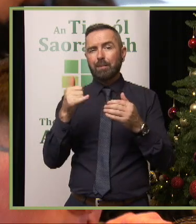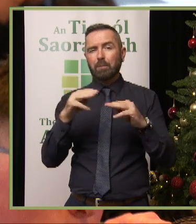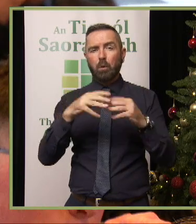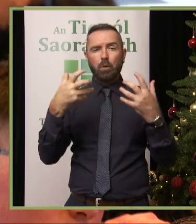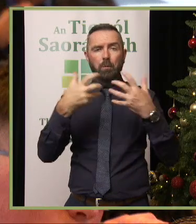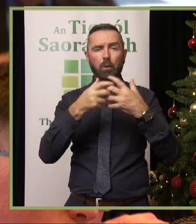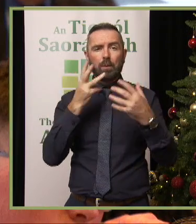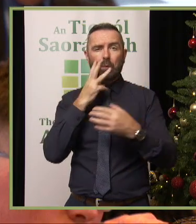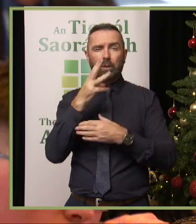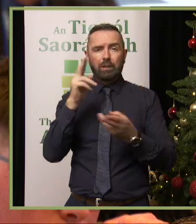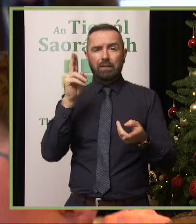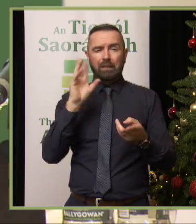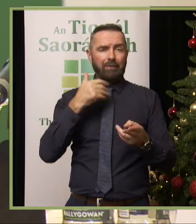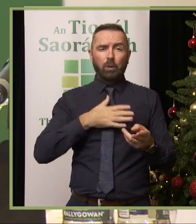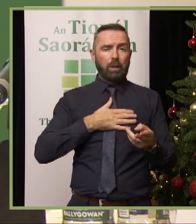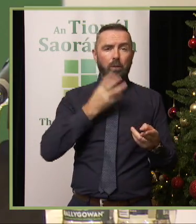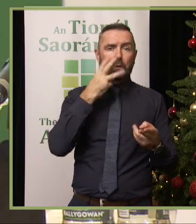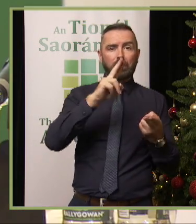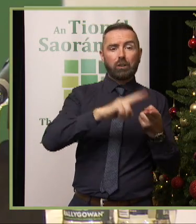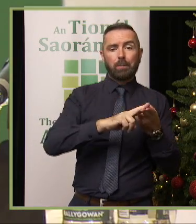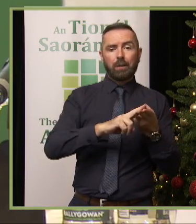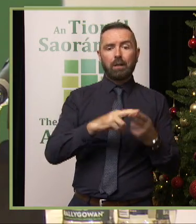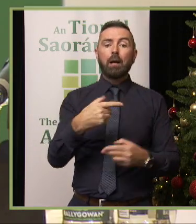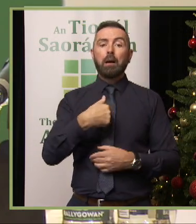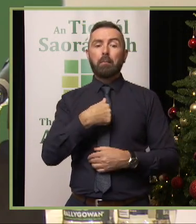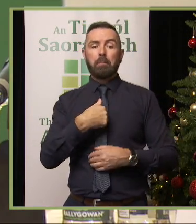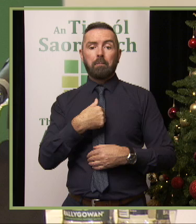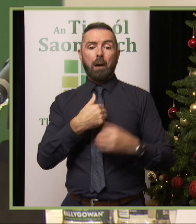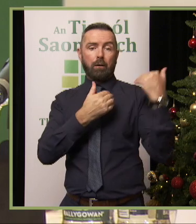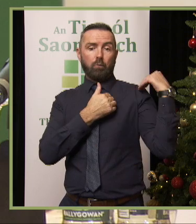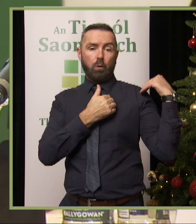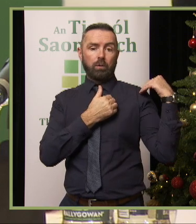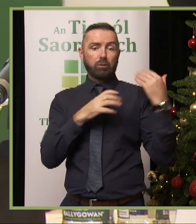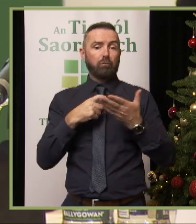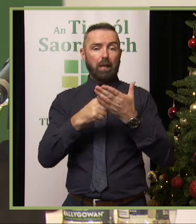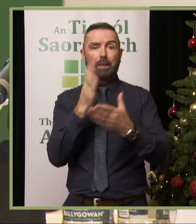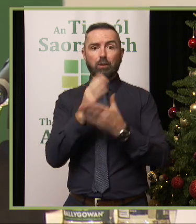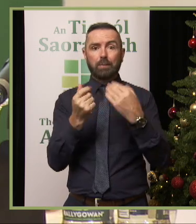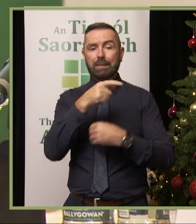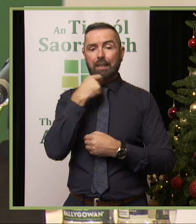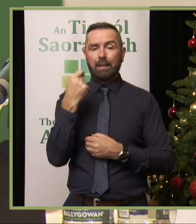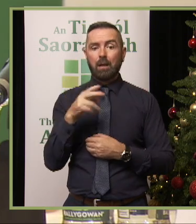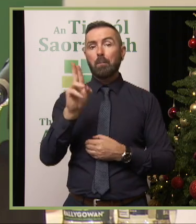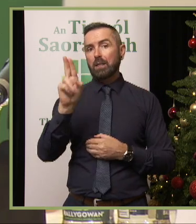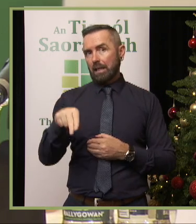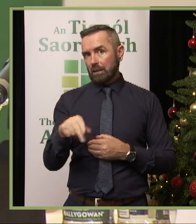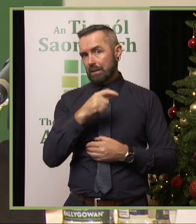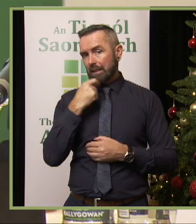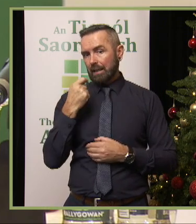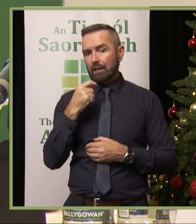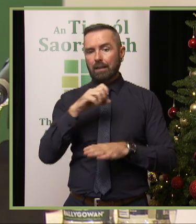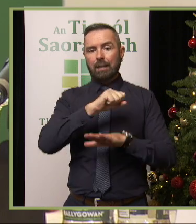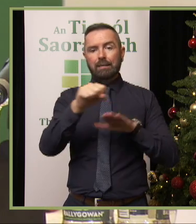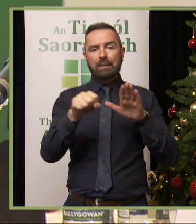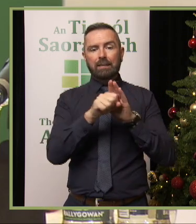uncomfortable with the word cheap. Okay, I'm going to take my role as the 100th member now to suggest something, to say potentially the state must